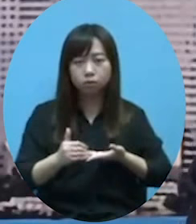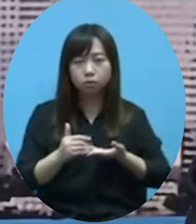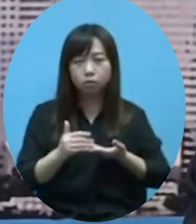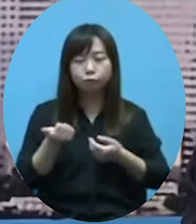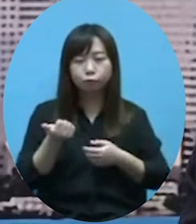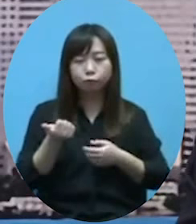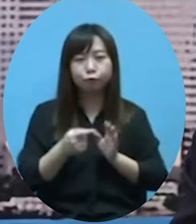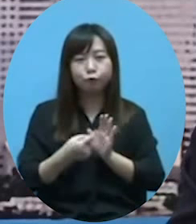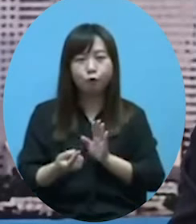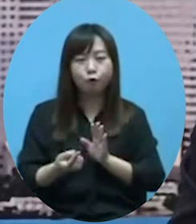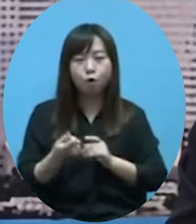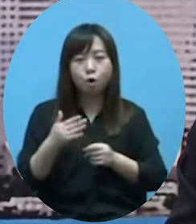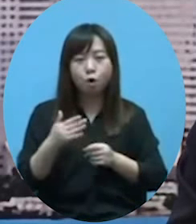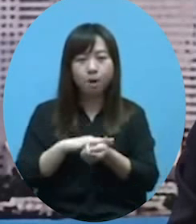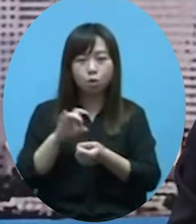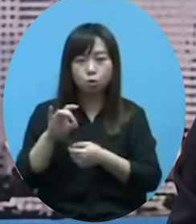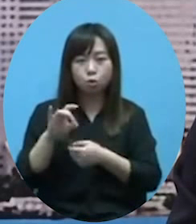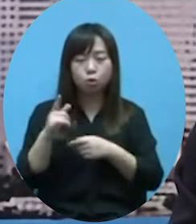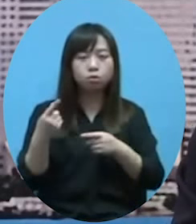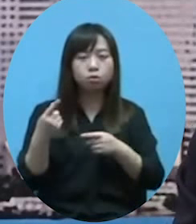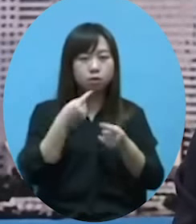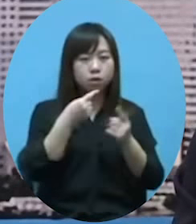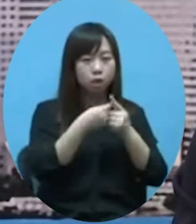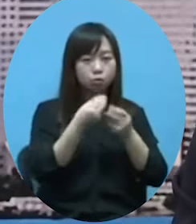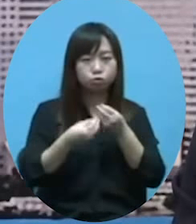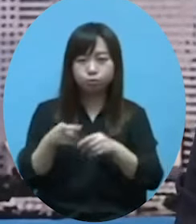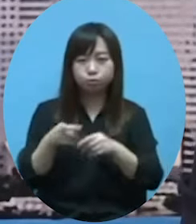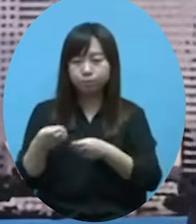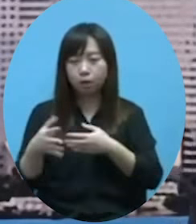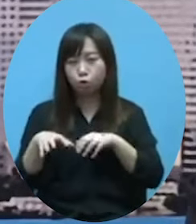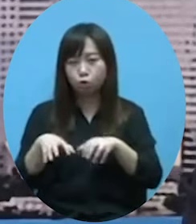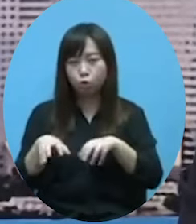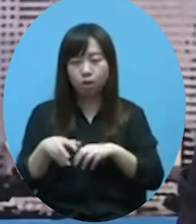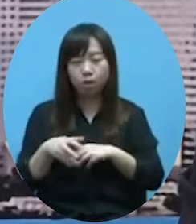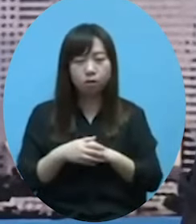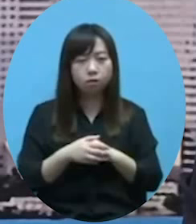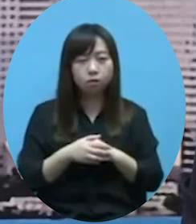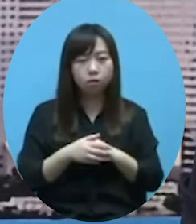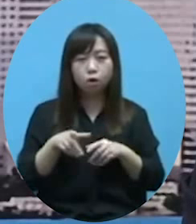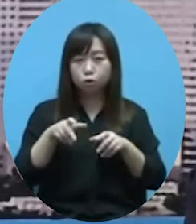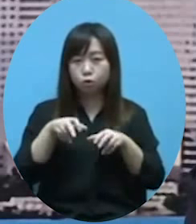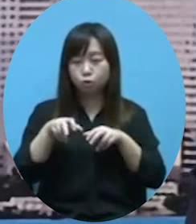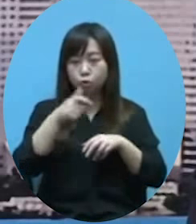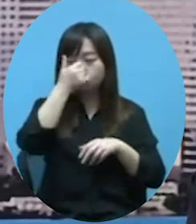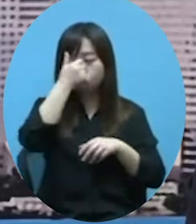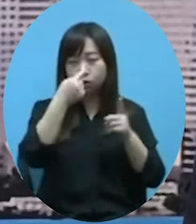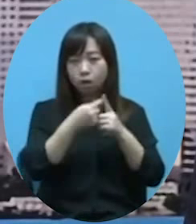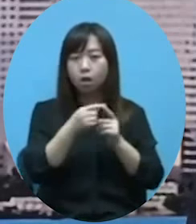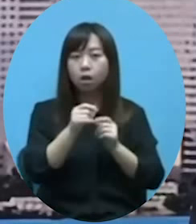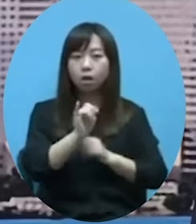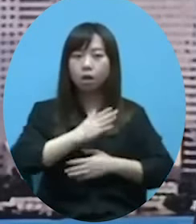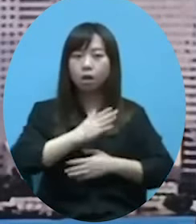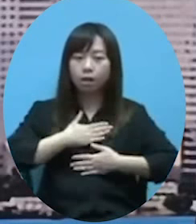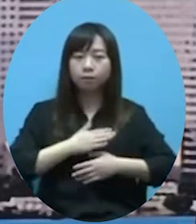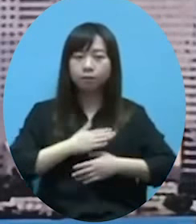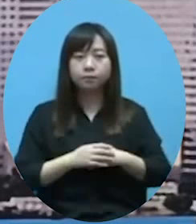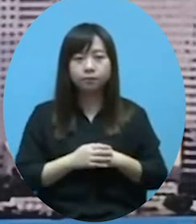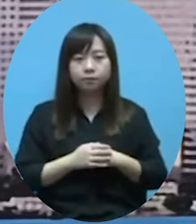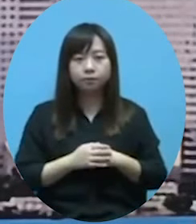think the pet animalspet ownersthey should they should not panicbecause there definitely is the law